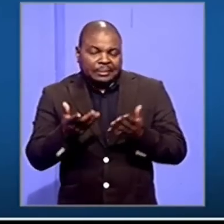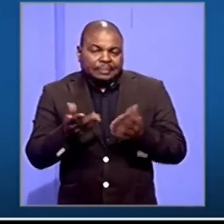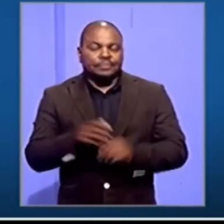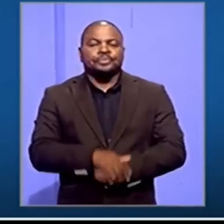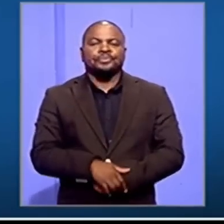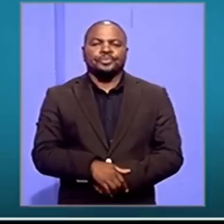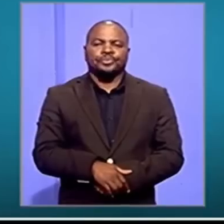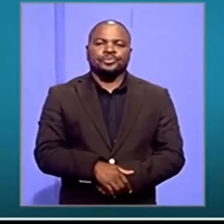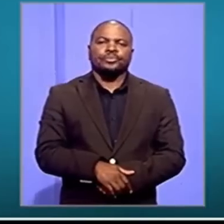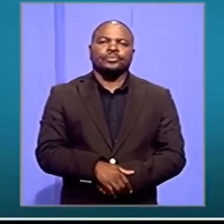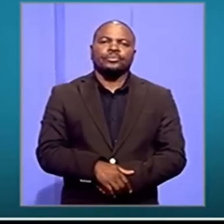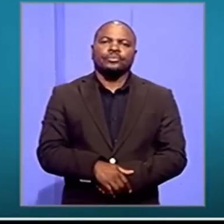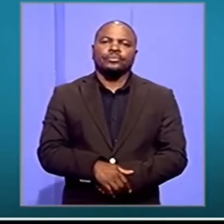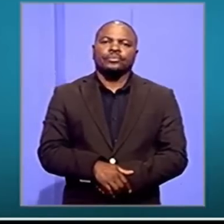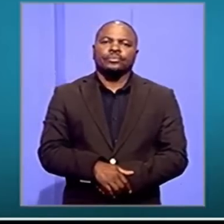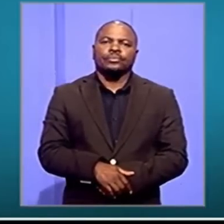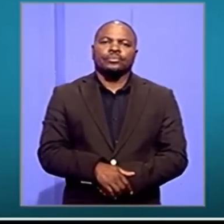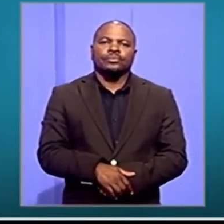ye.